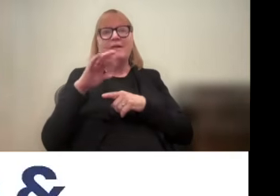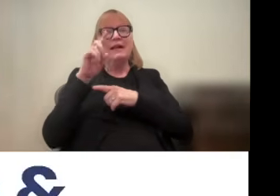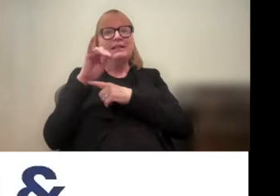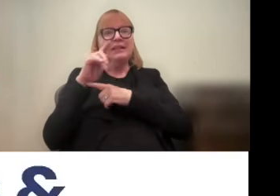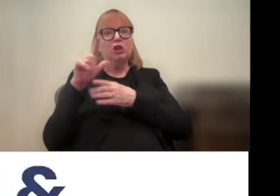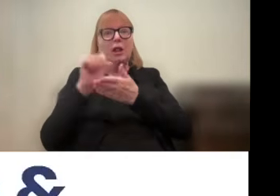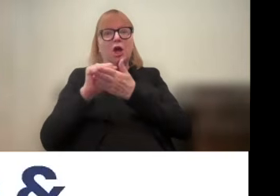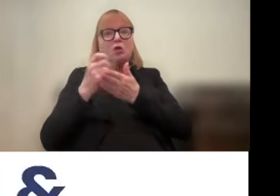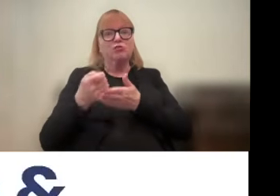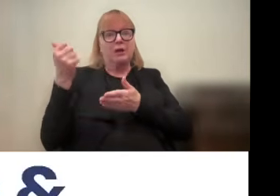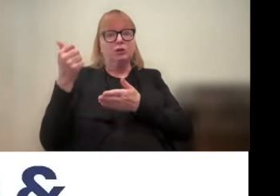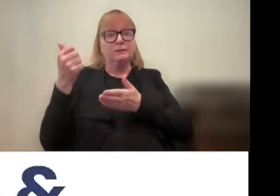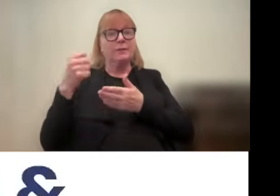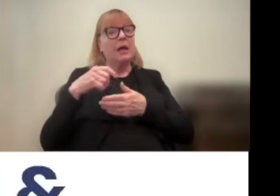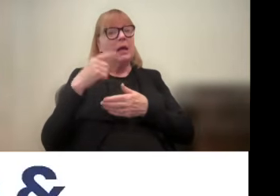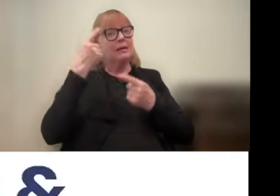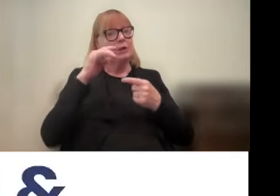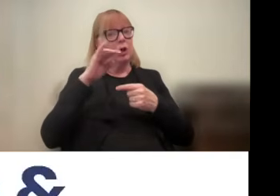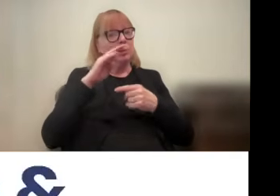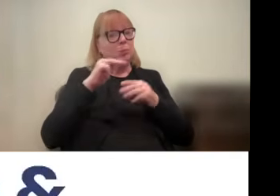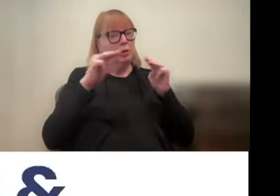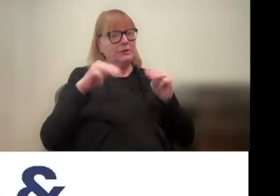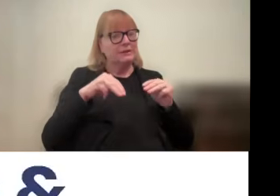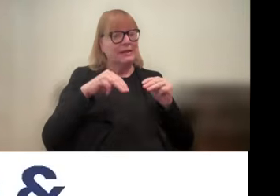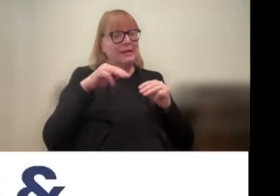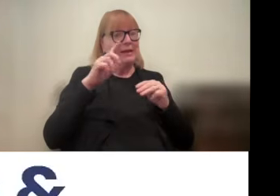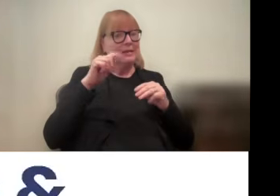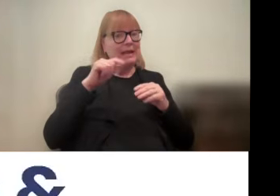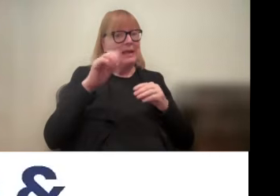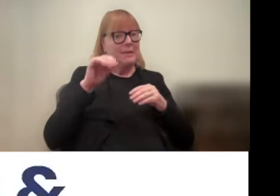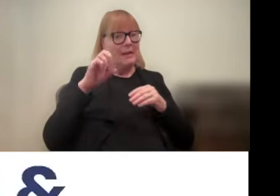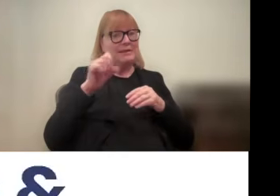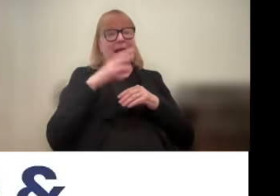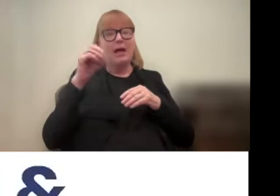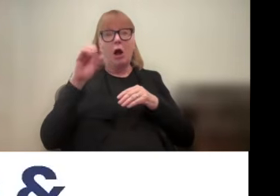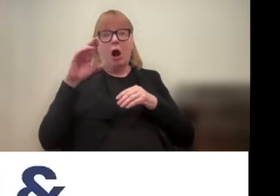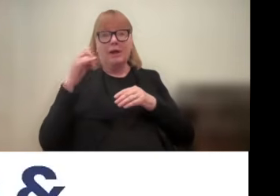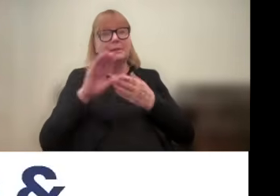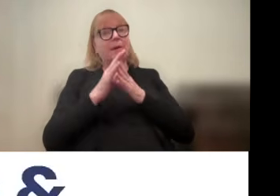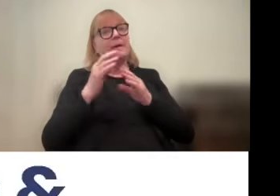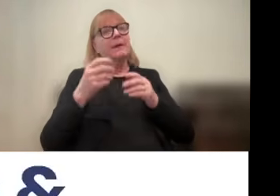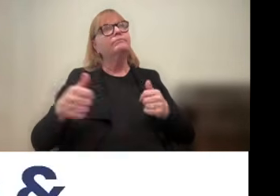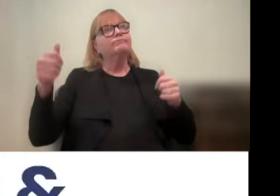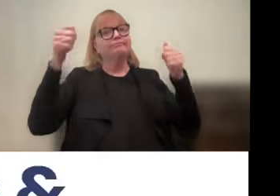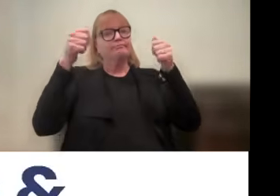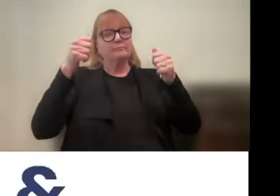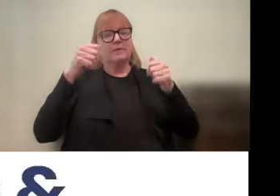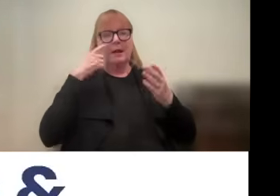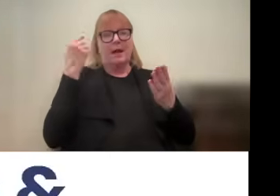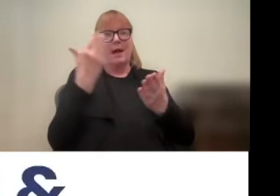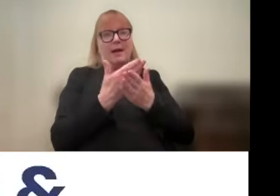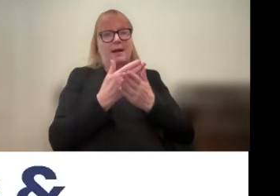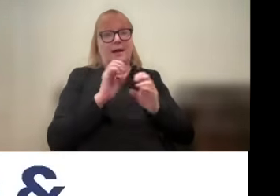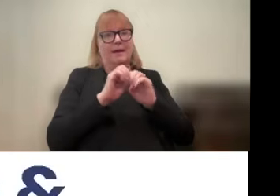erasure. When we consider museum databases and digital archives, the bias becomes particularly evident.